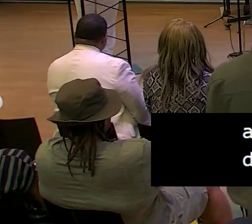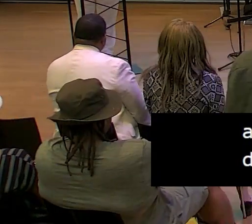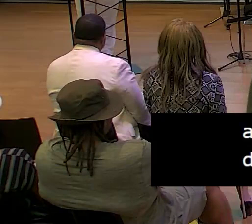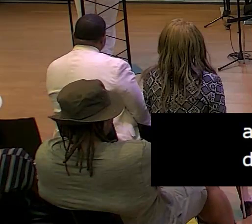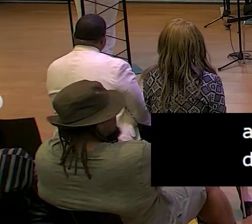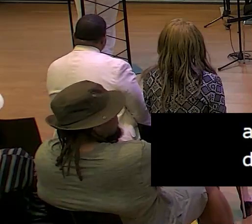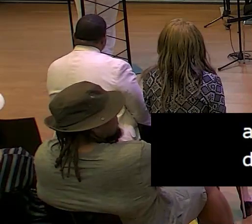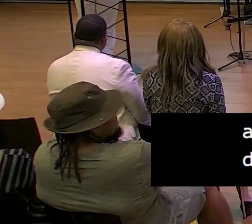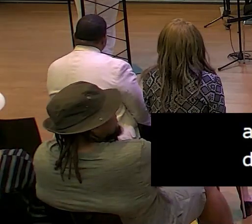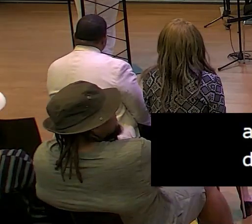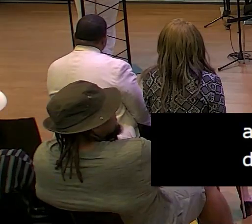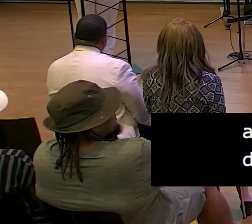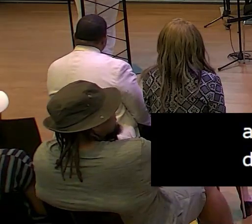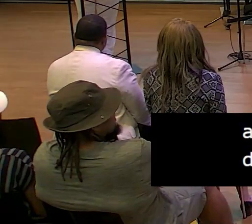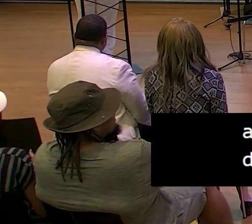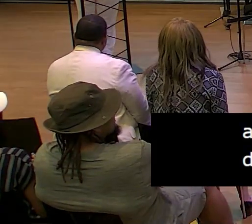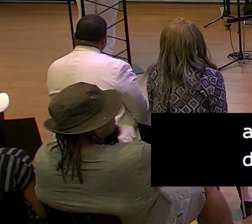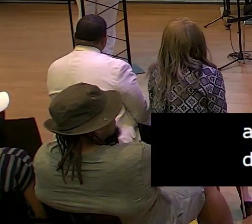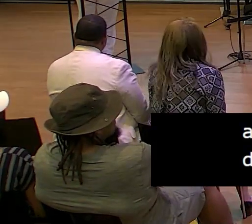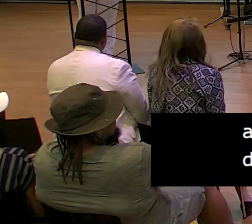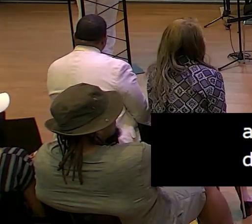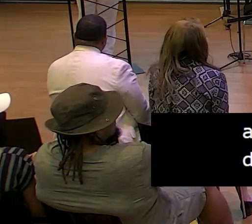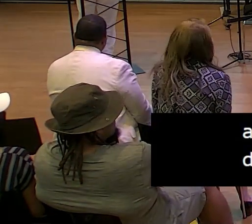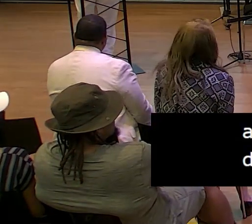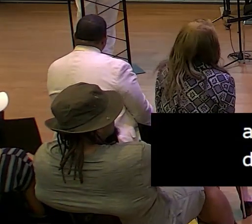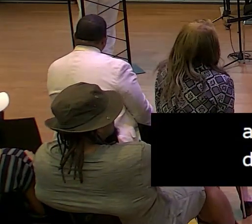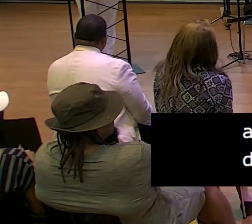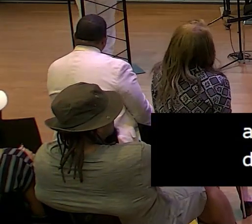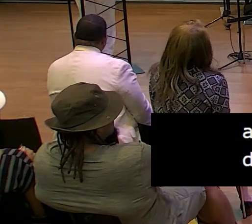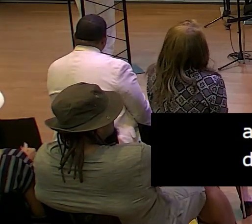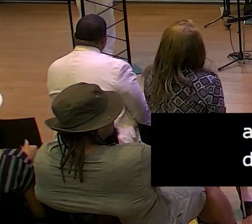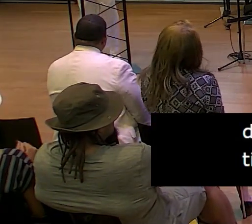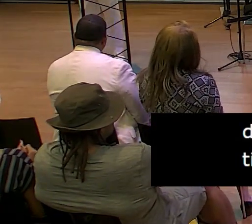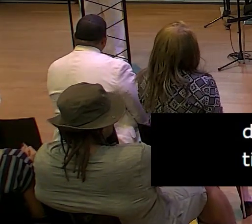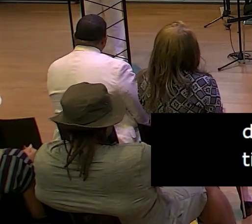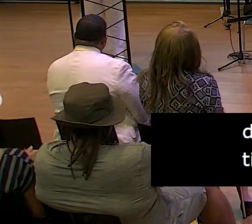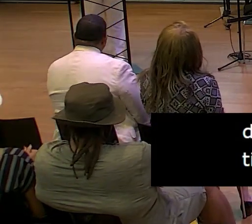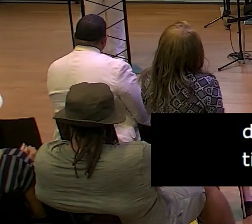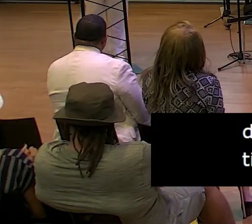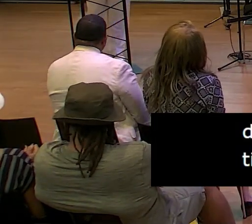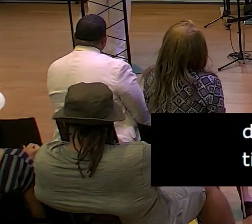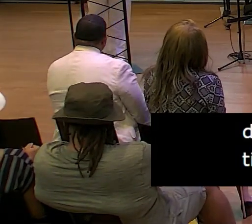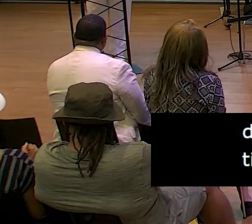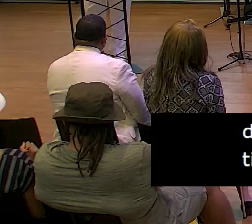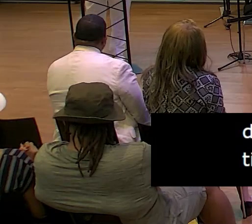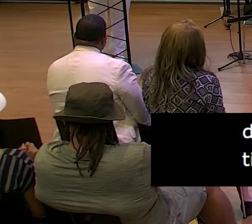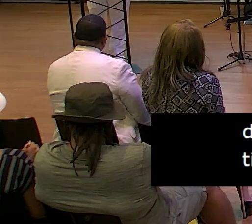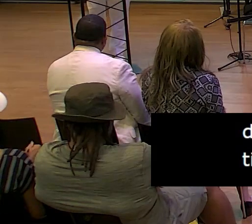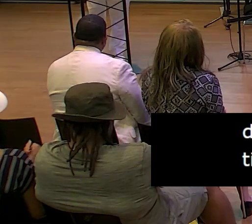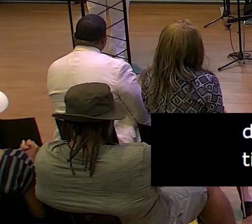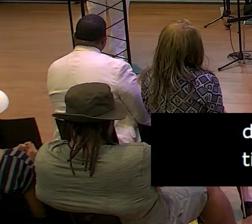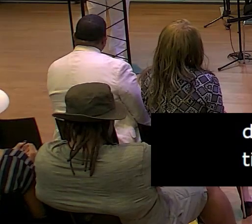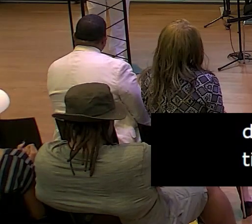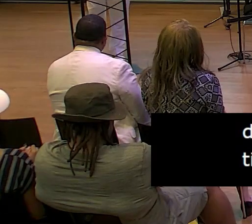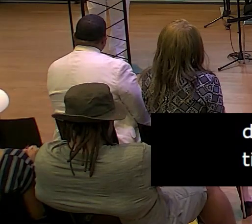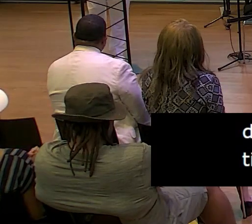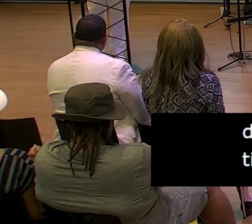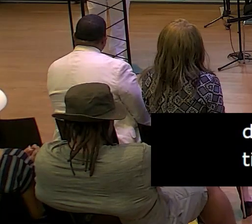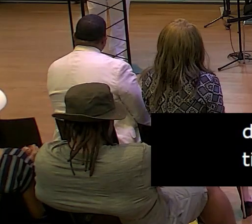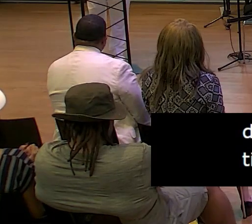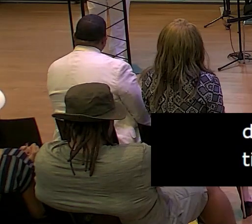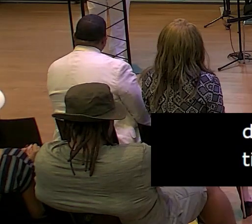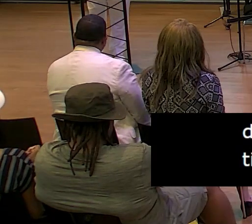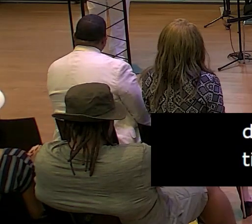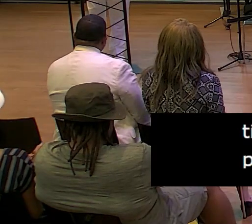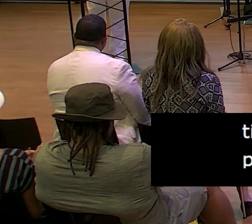show up at this time of a day, right? 3:30? That's an odd number, but it works. So we're so happy to see